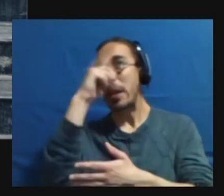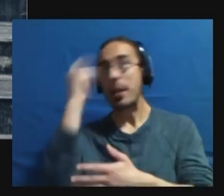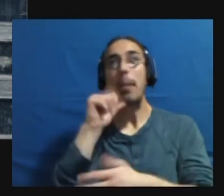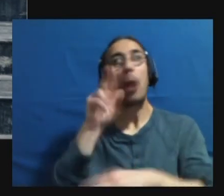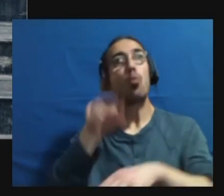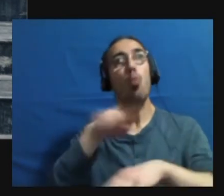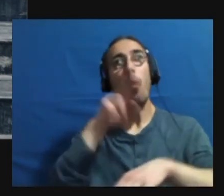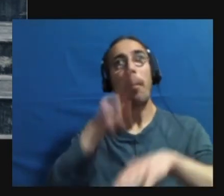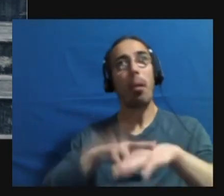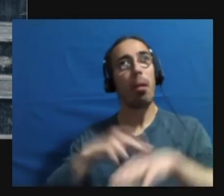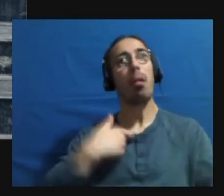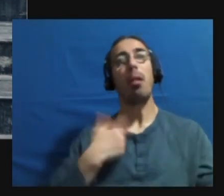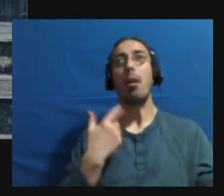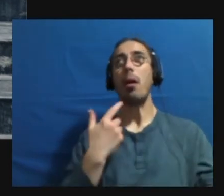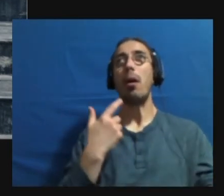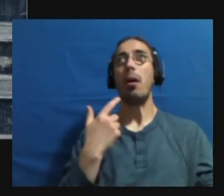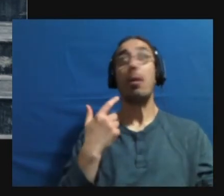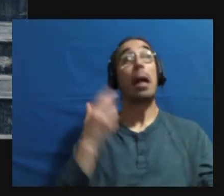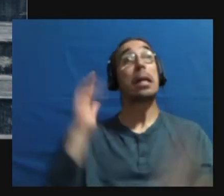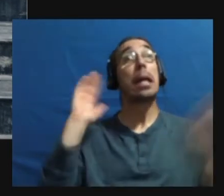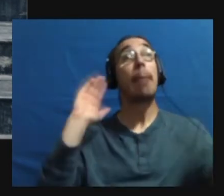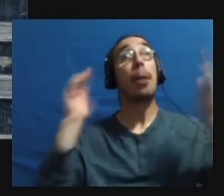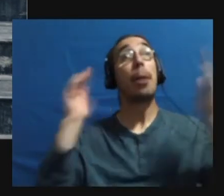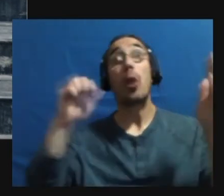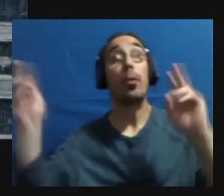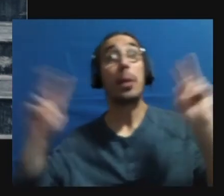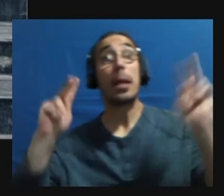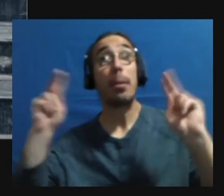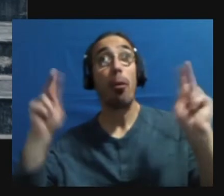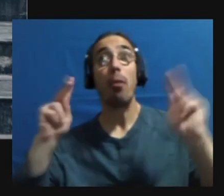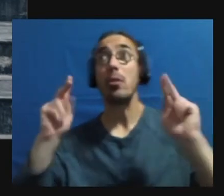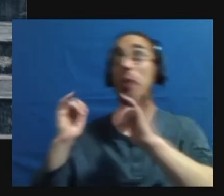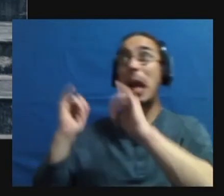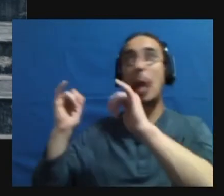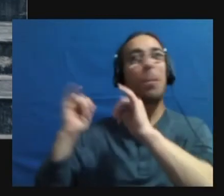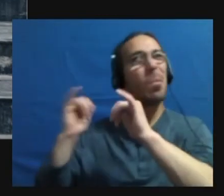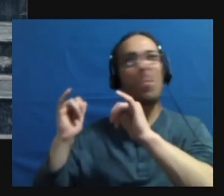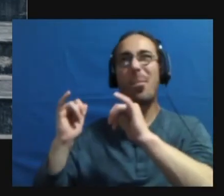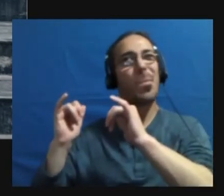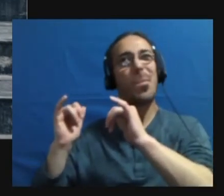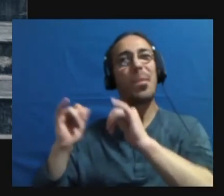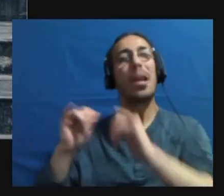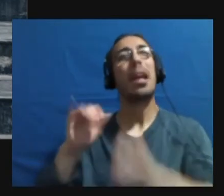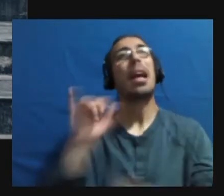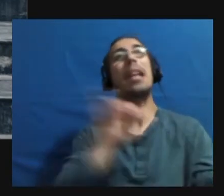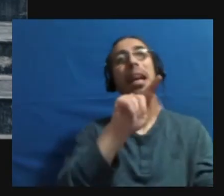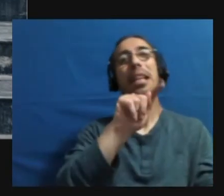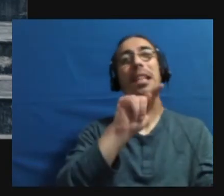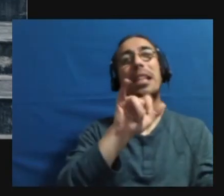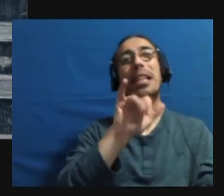that tyranny of sameness again. And so we need you to see